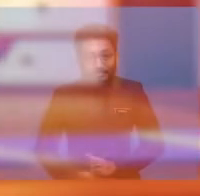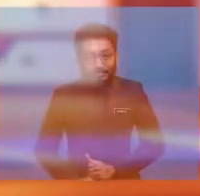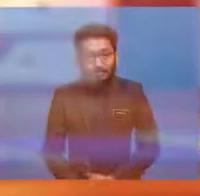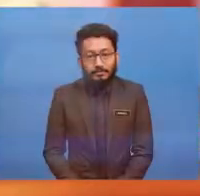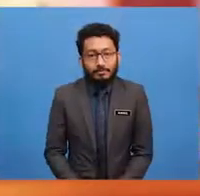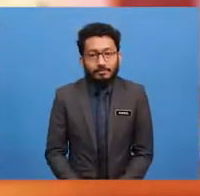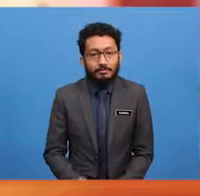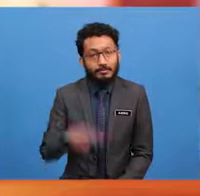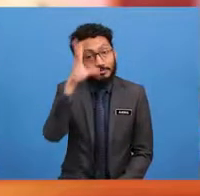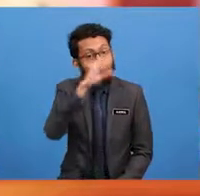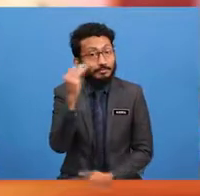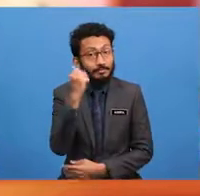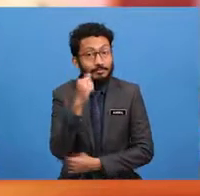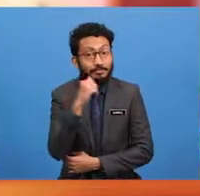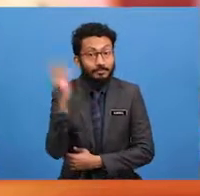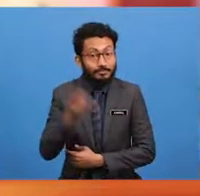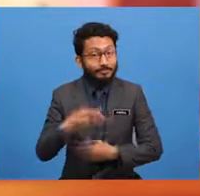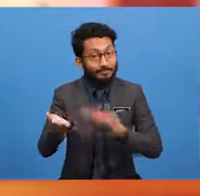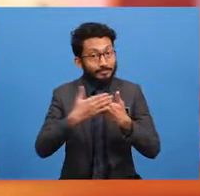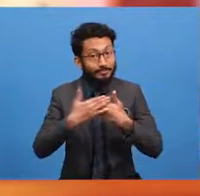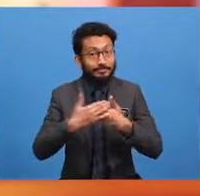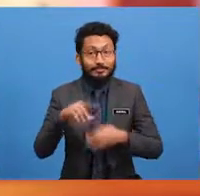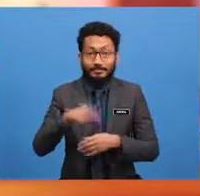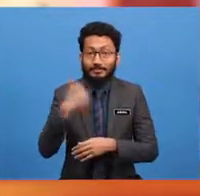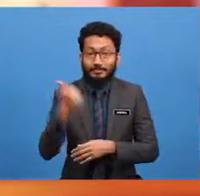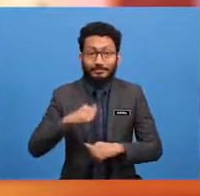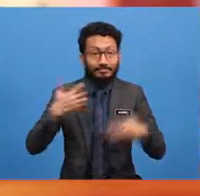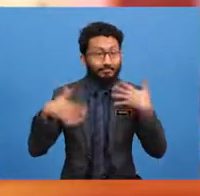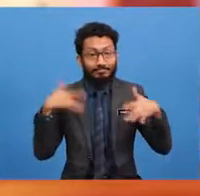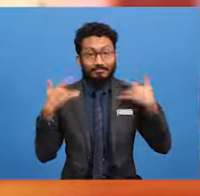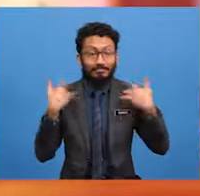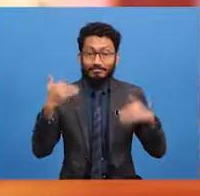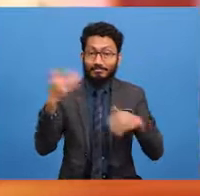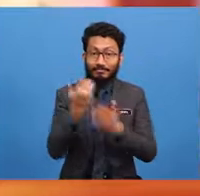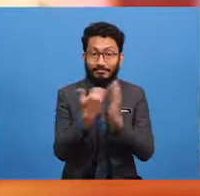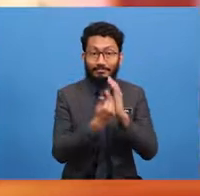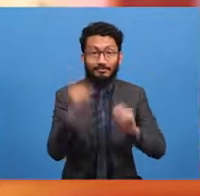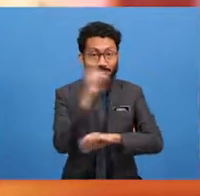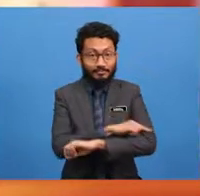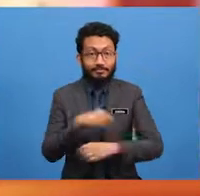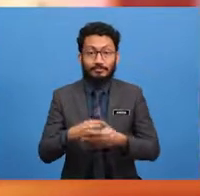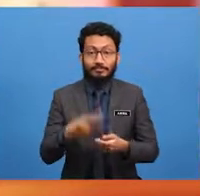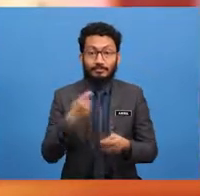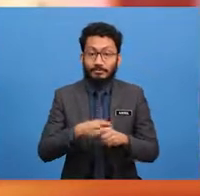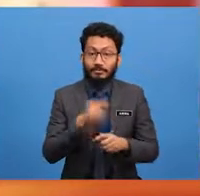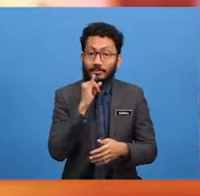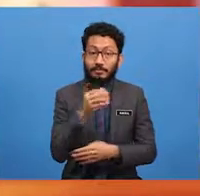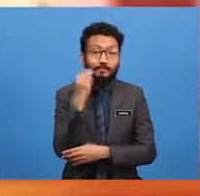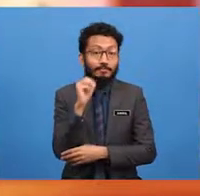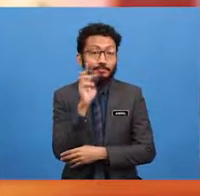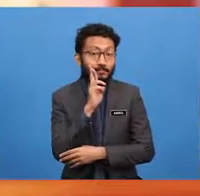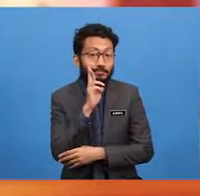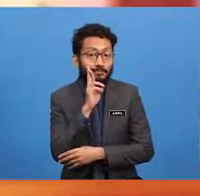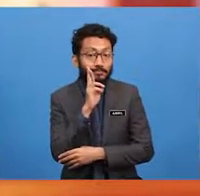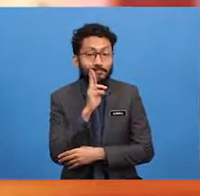Boys and girls, welcome back in another exciting lesson today. My name is Miss Rita,